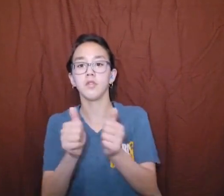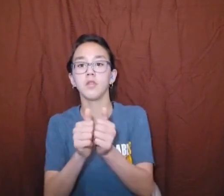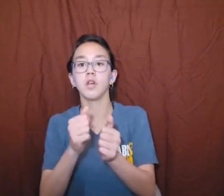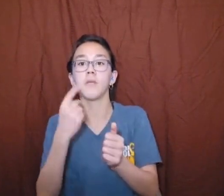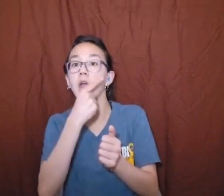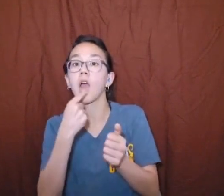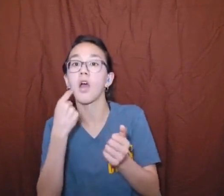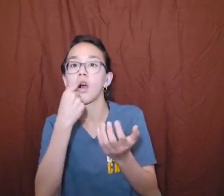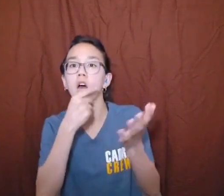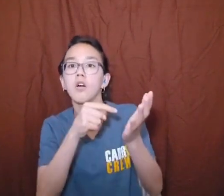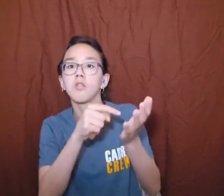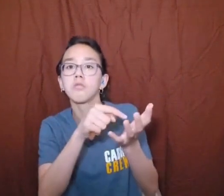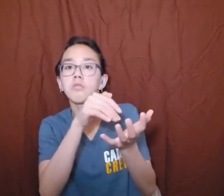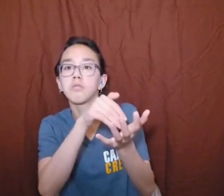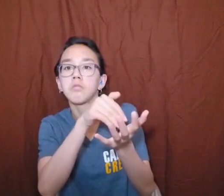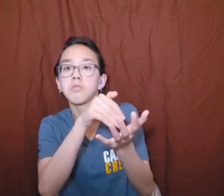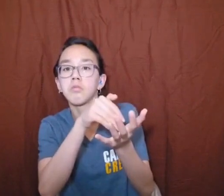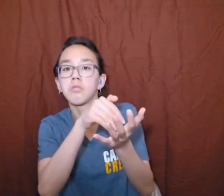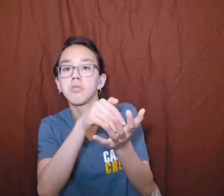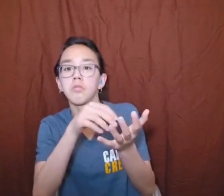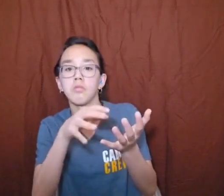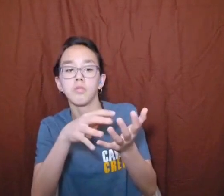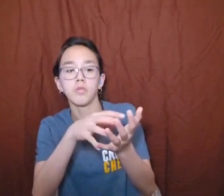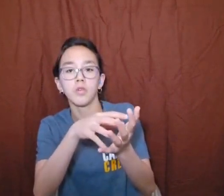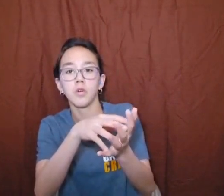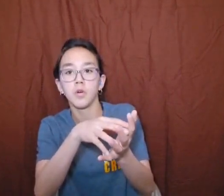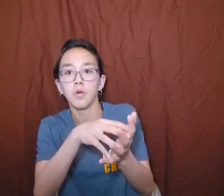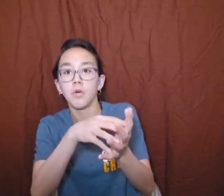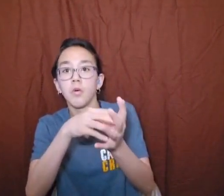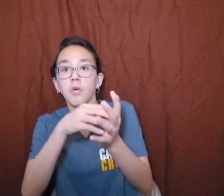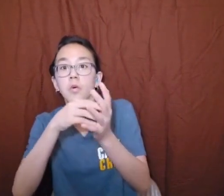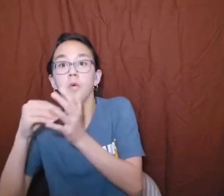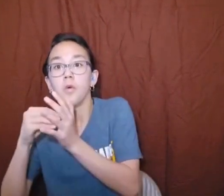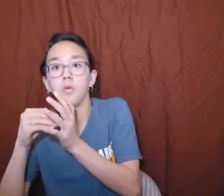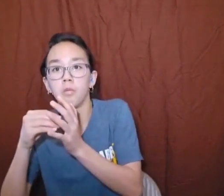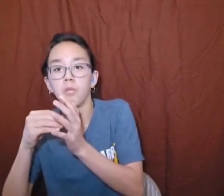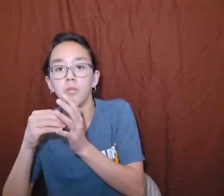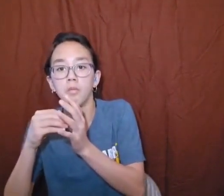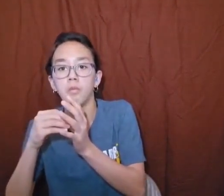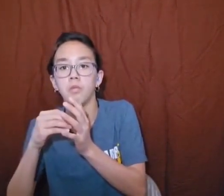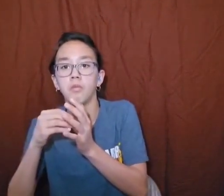where their mouth is and eats it.